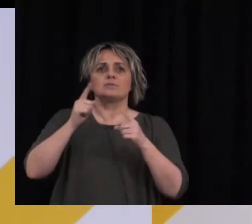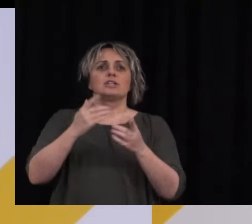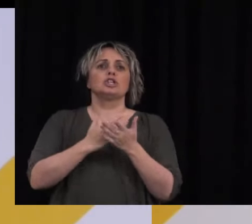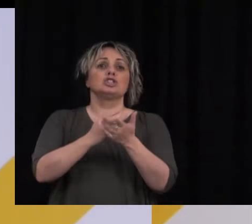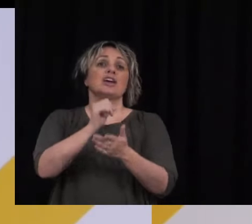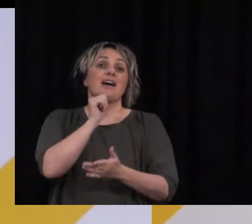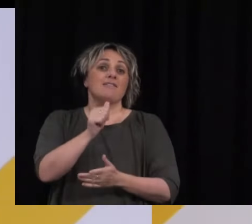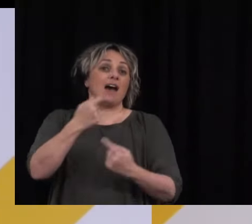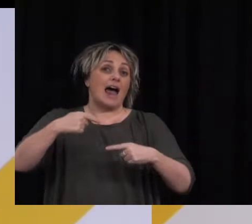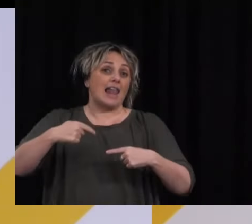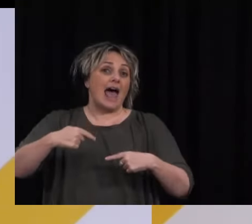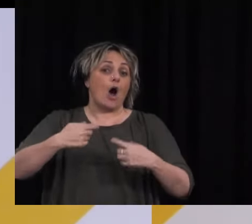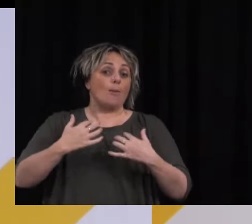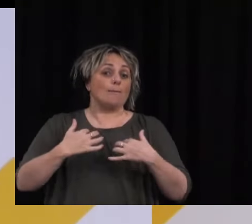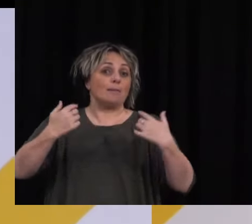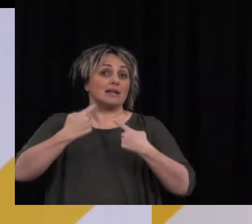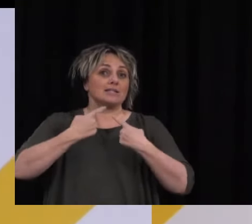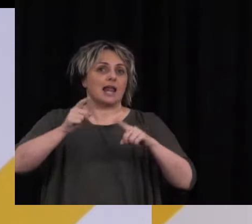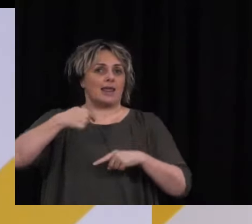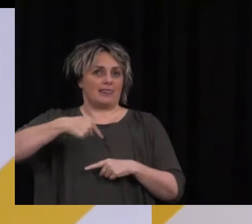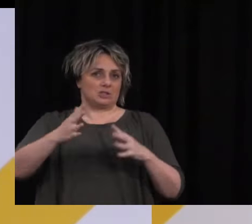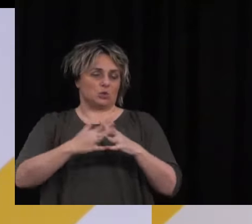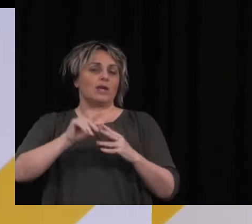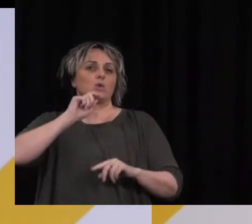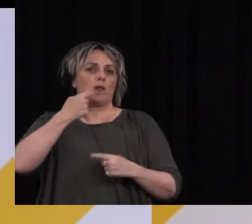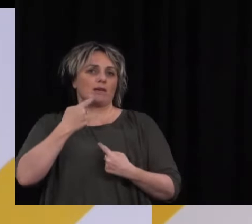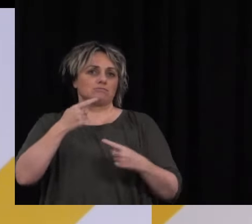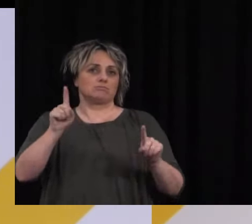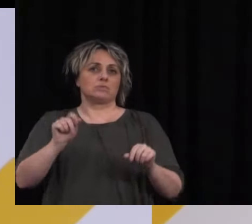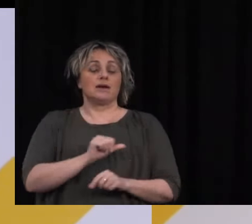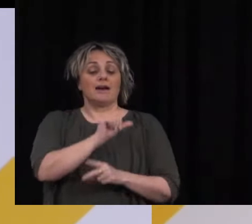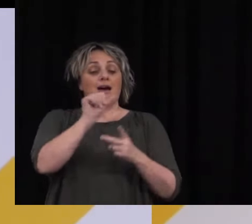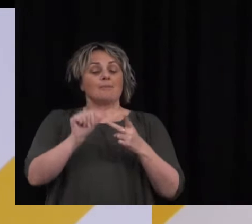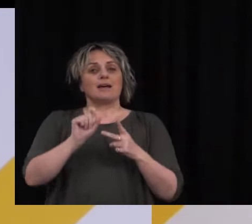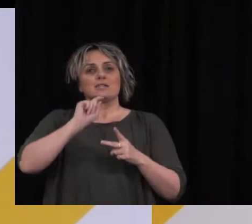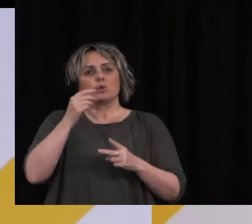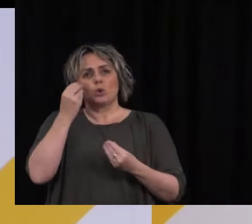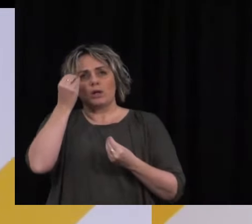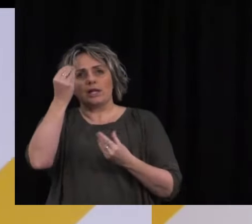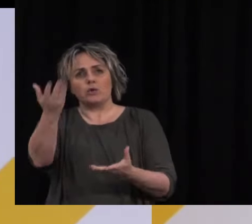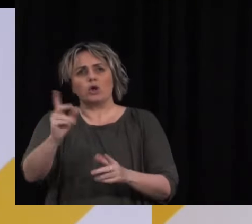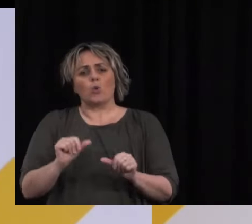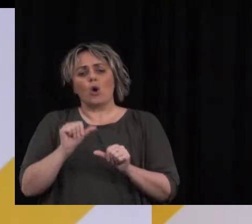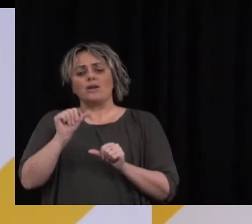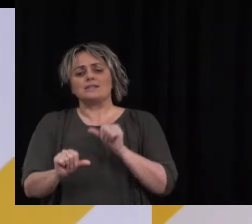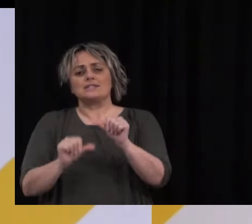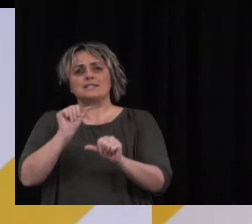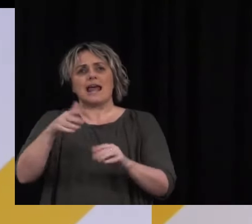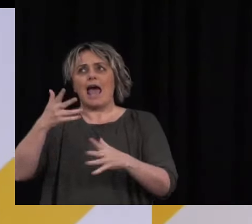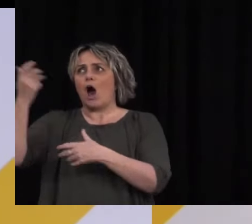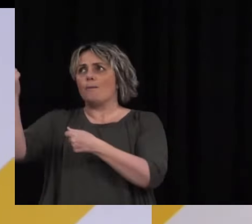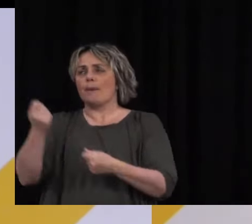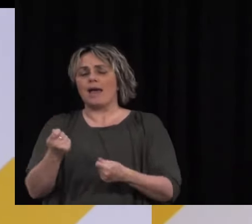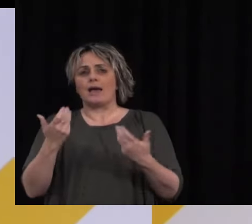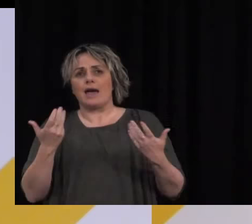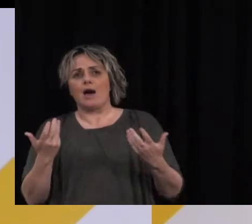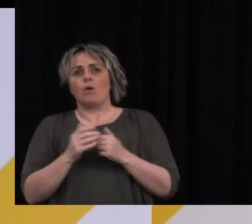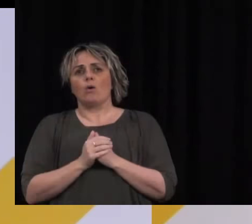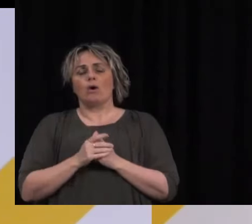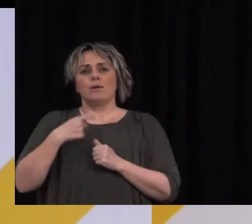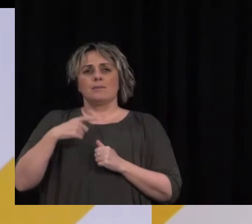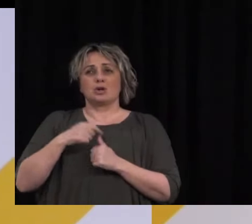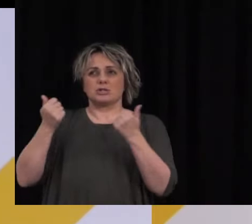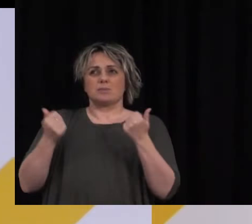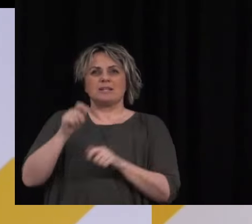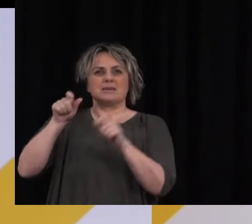this week. And then share with you the next steps around how we then assist those individuals, because there is what I consider a large number who are not